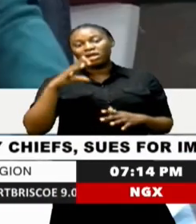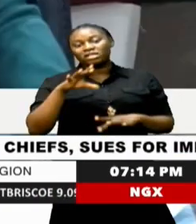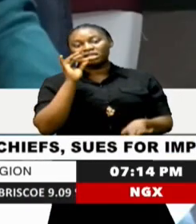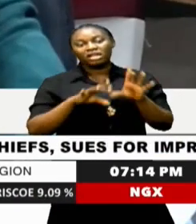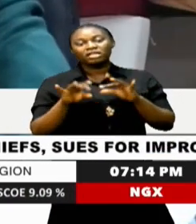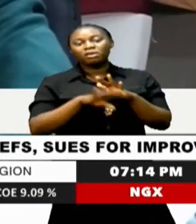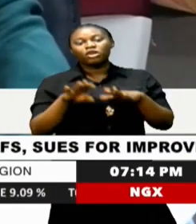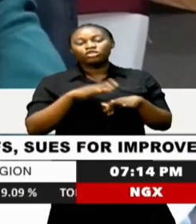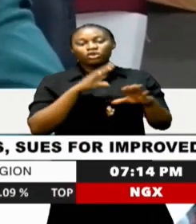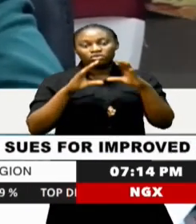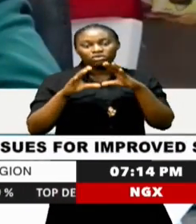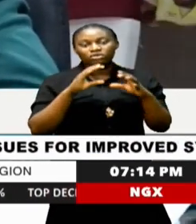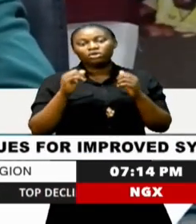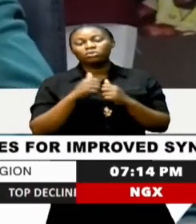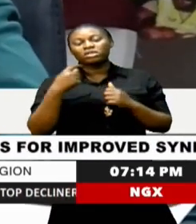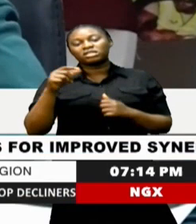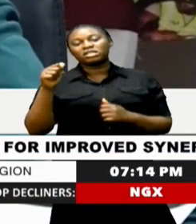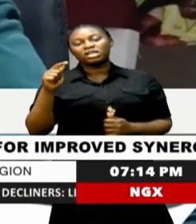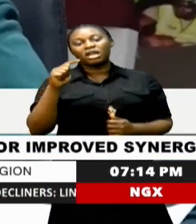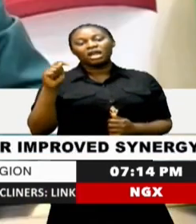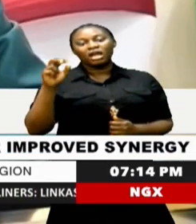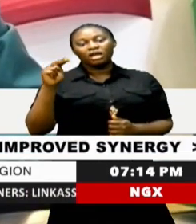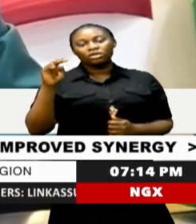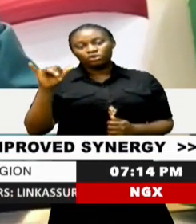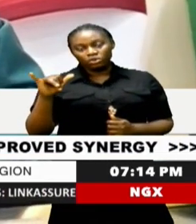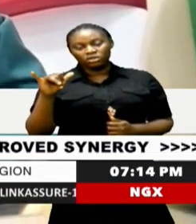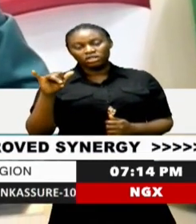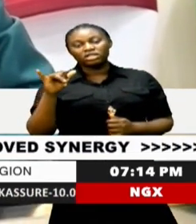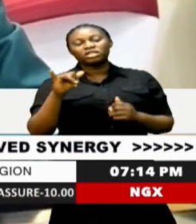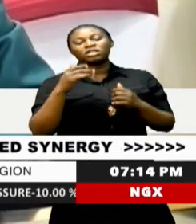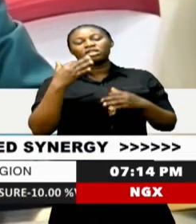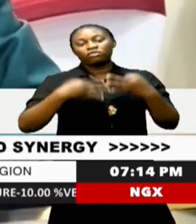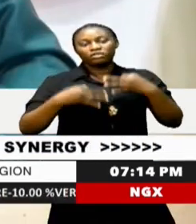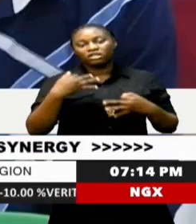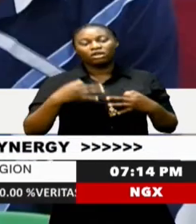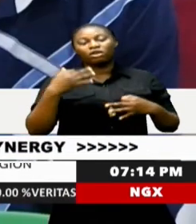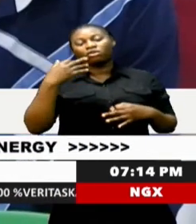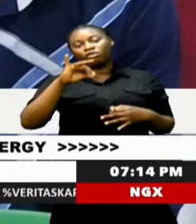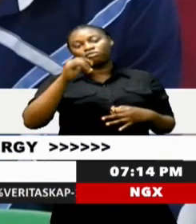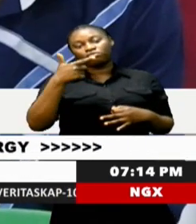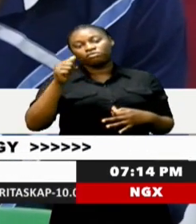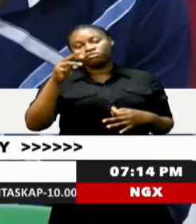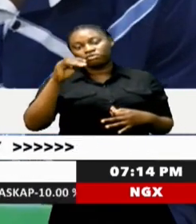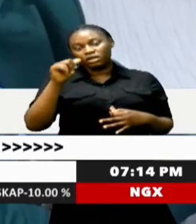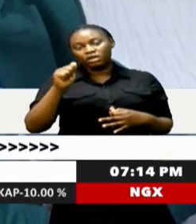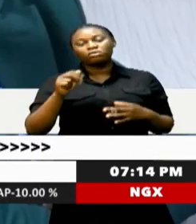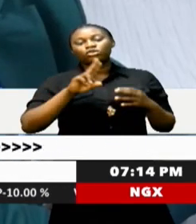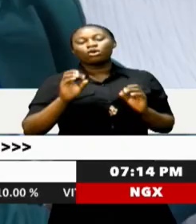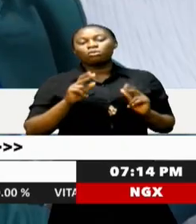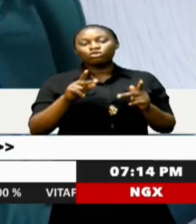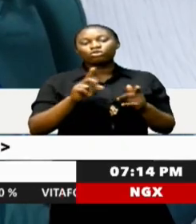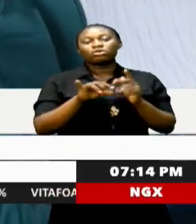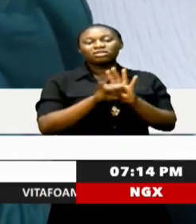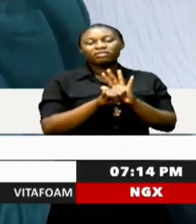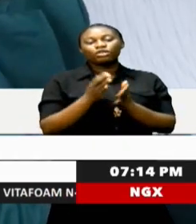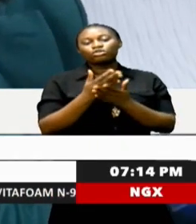interaction with the Attorney General and Minister of Justice of the Gambia, Mr. Dawudu Jawara, who used the opportunity to identify some of the skills that are